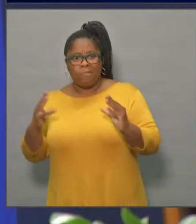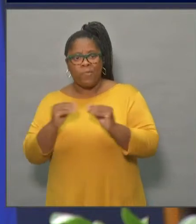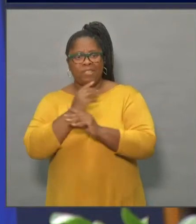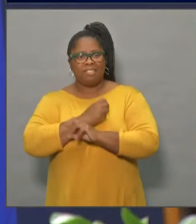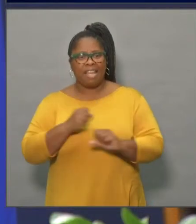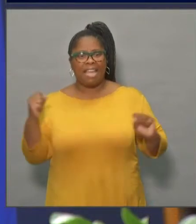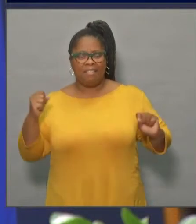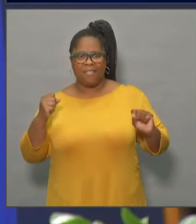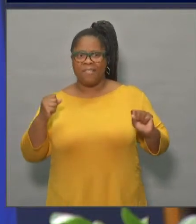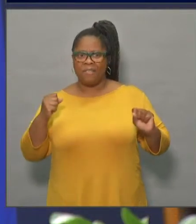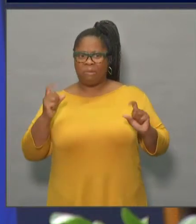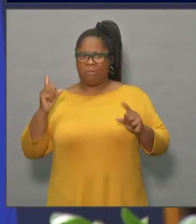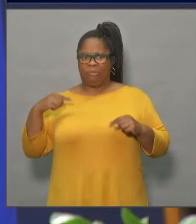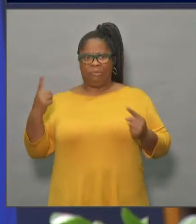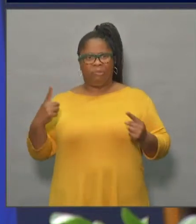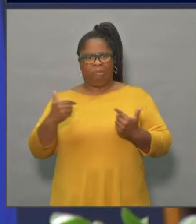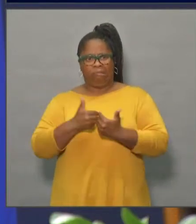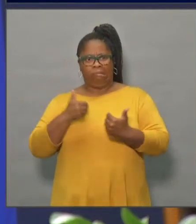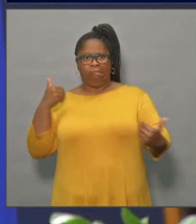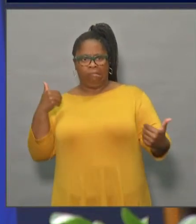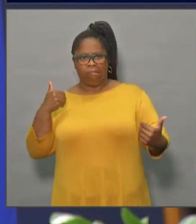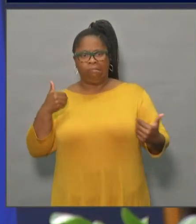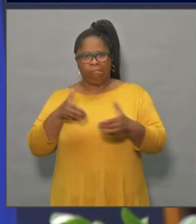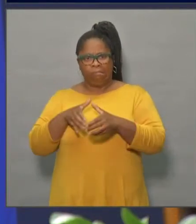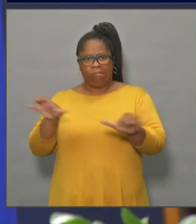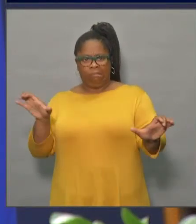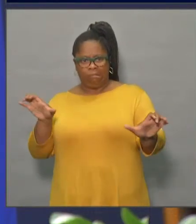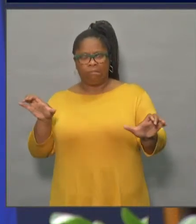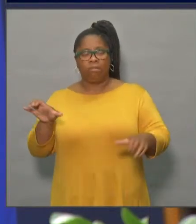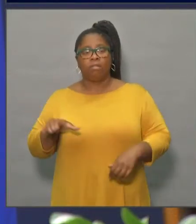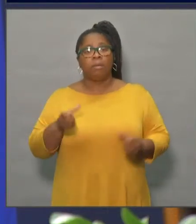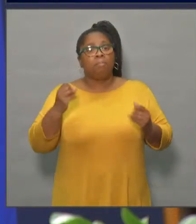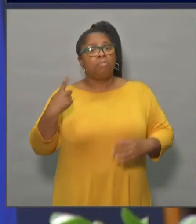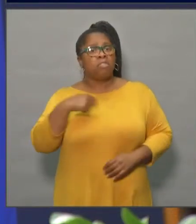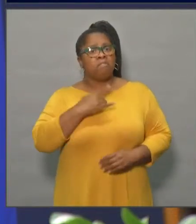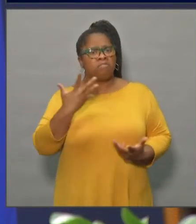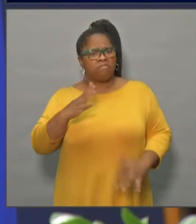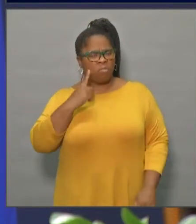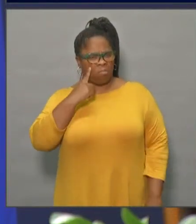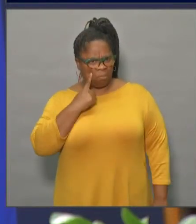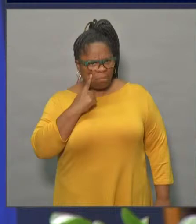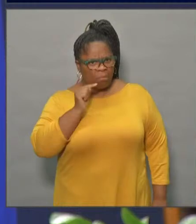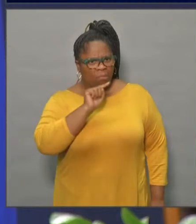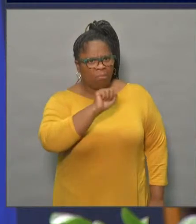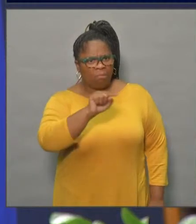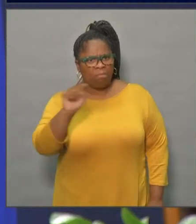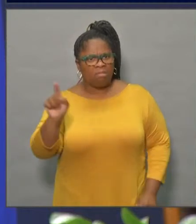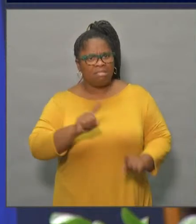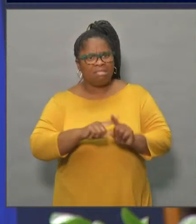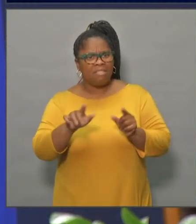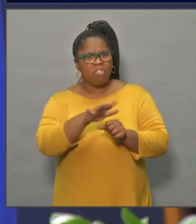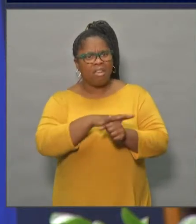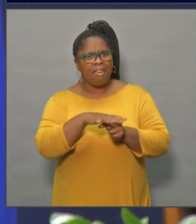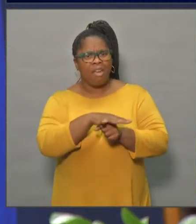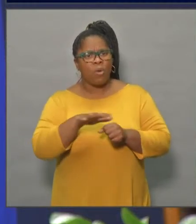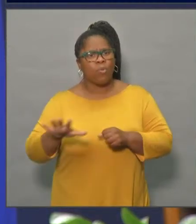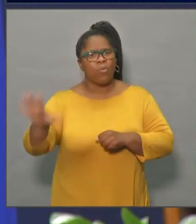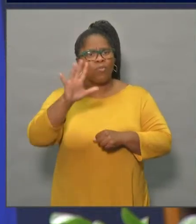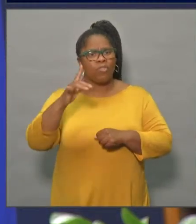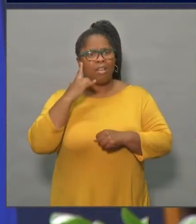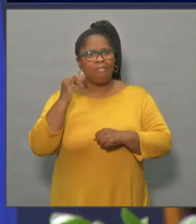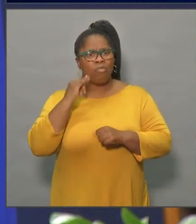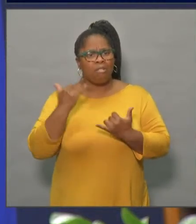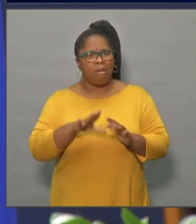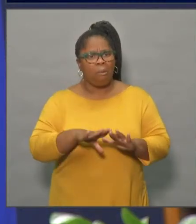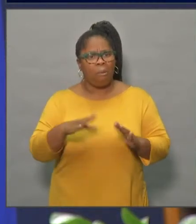time apart. Many of us have seen different areas across California that have begun to slowly reopen. Last week,